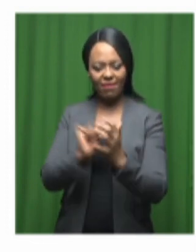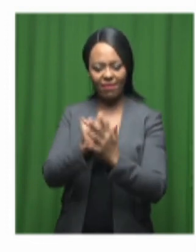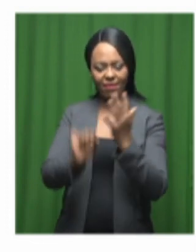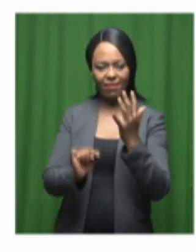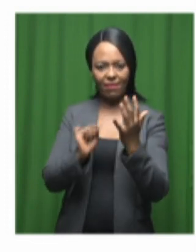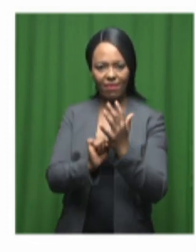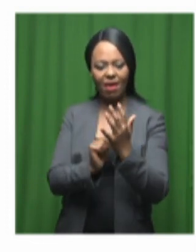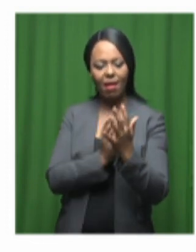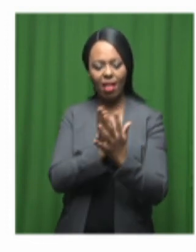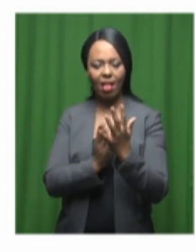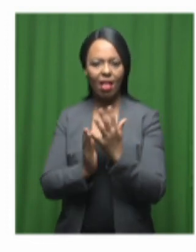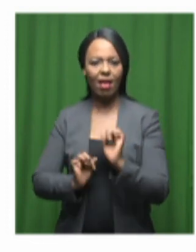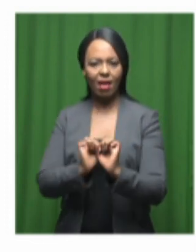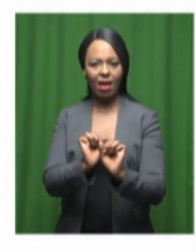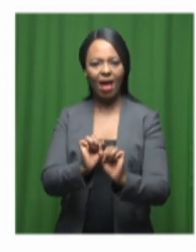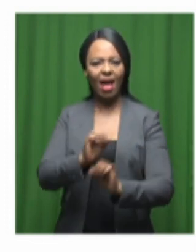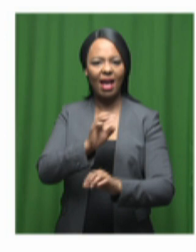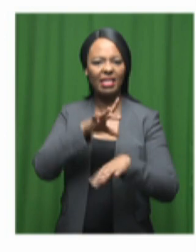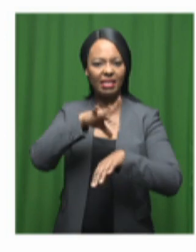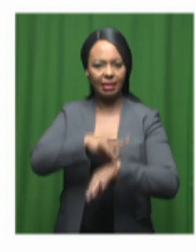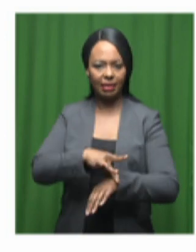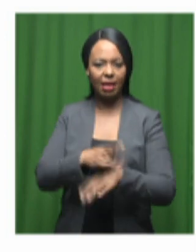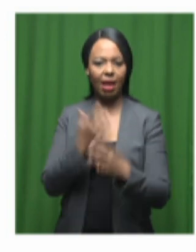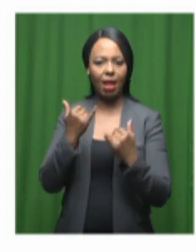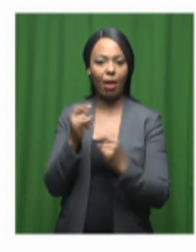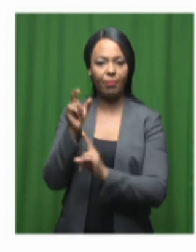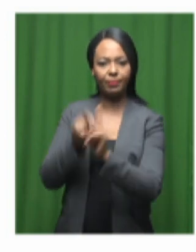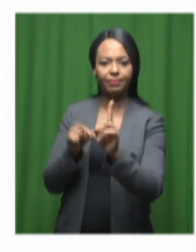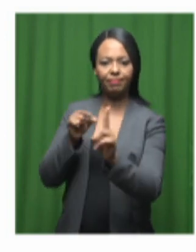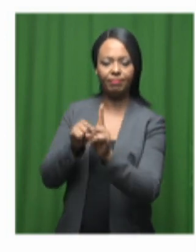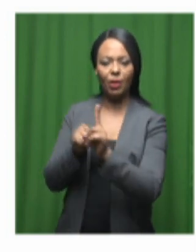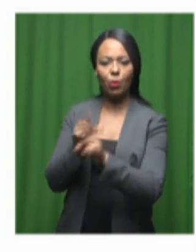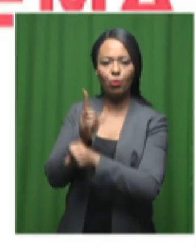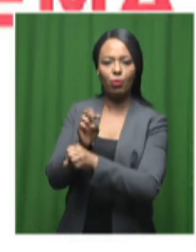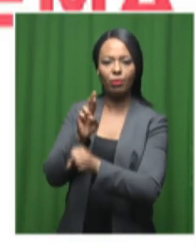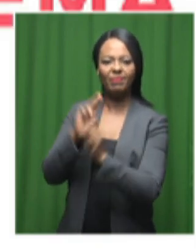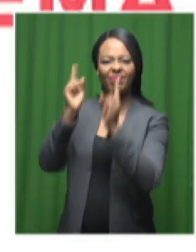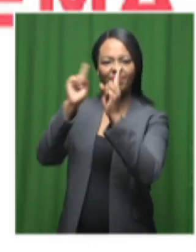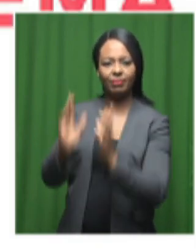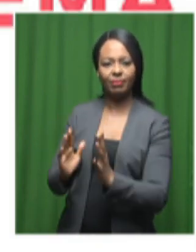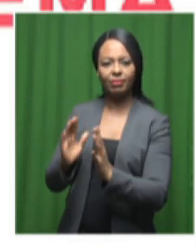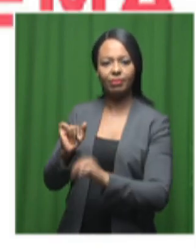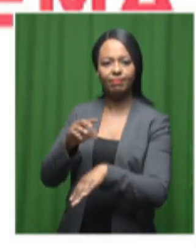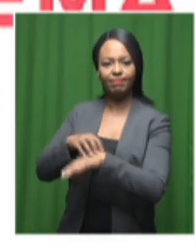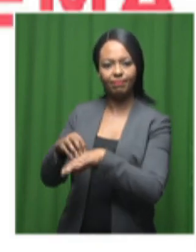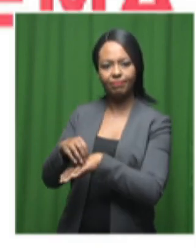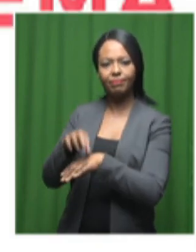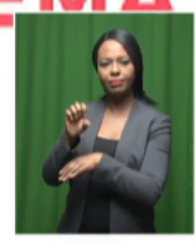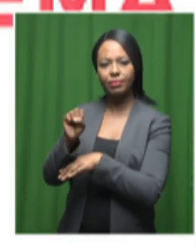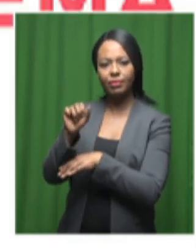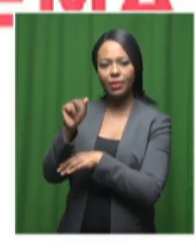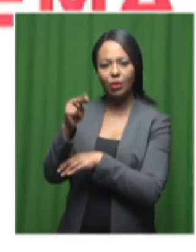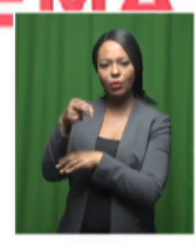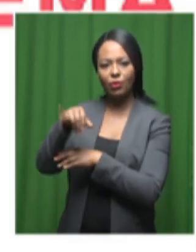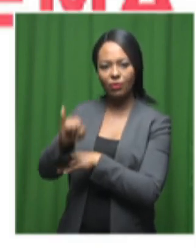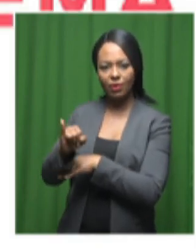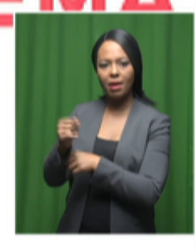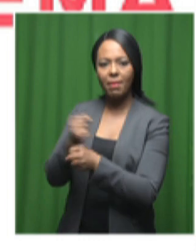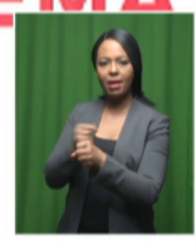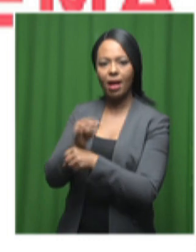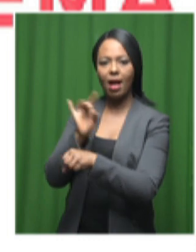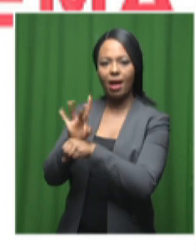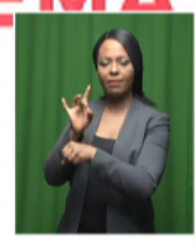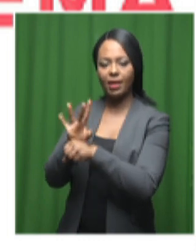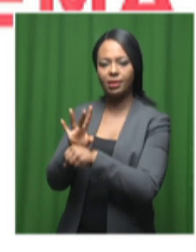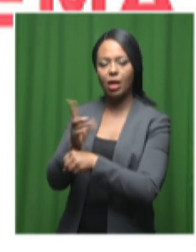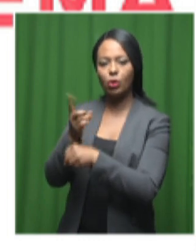disease. Now, for more on this, let's chat to pharmacologist and Sanofi Medical Advisor, Dr. Dwayne Koot, and he joins us on